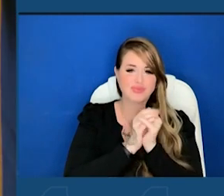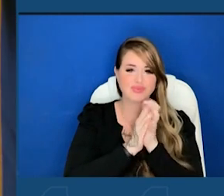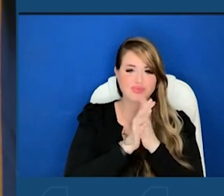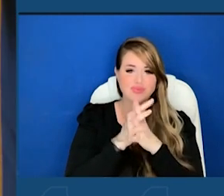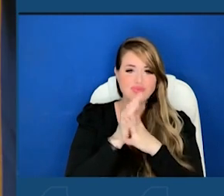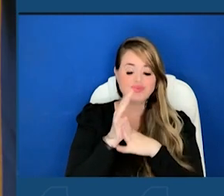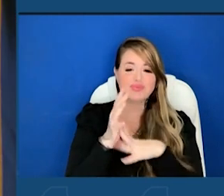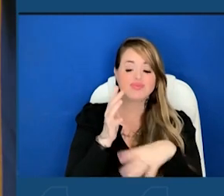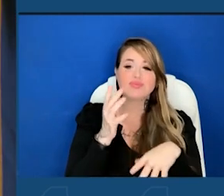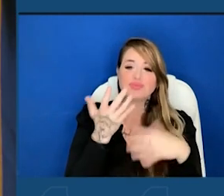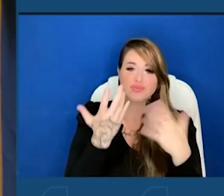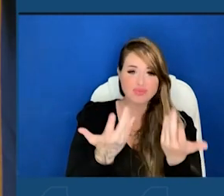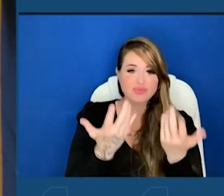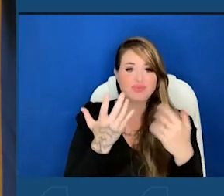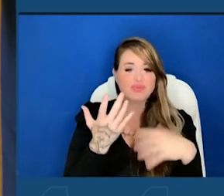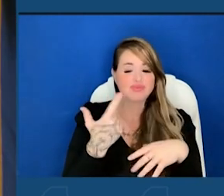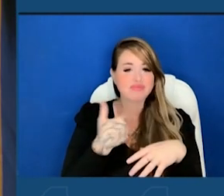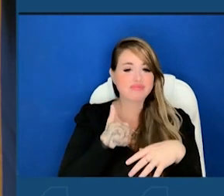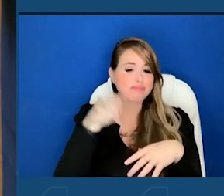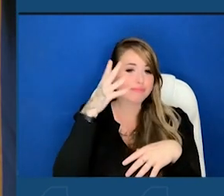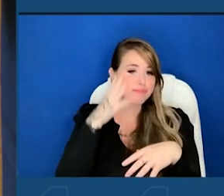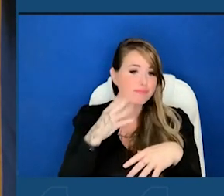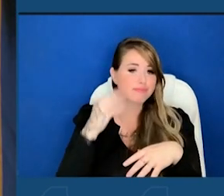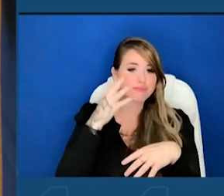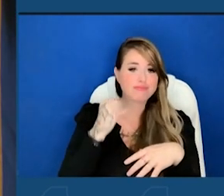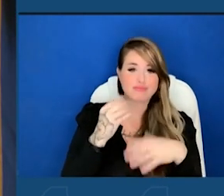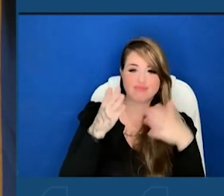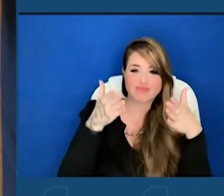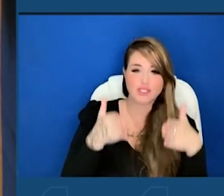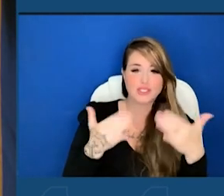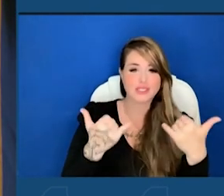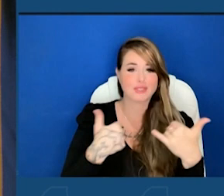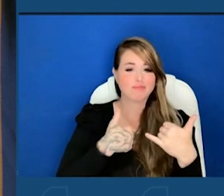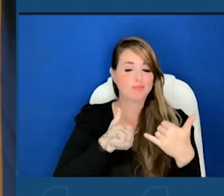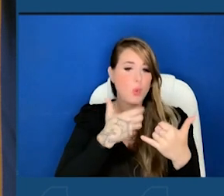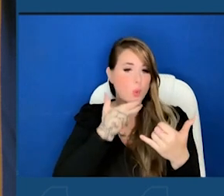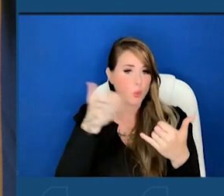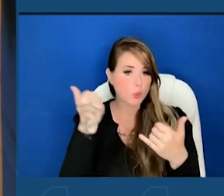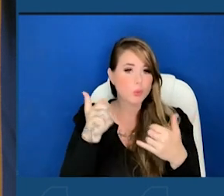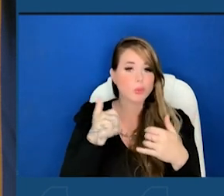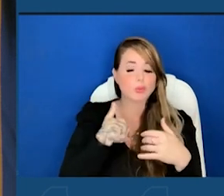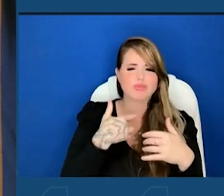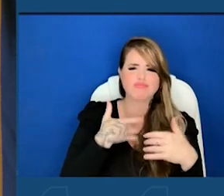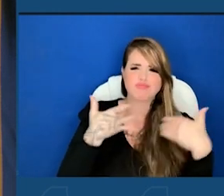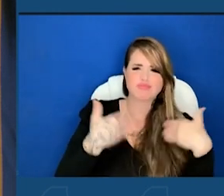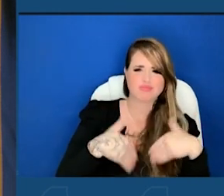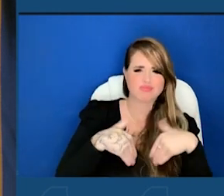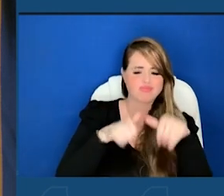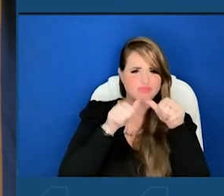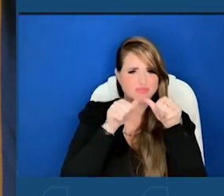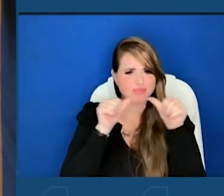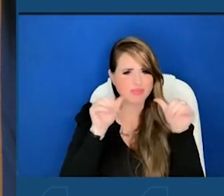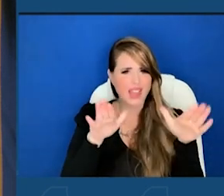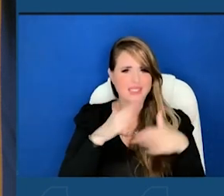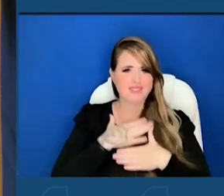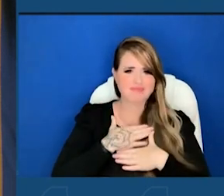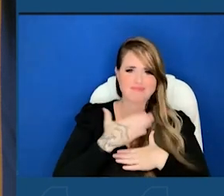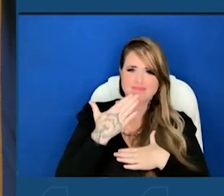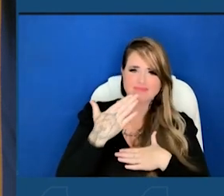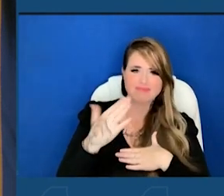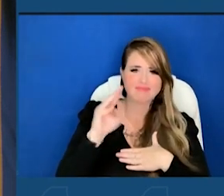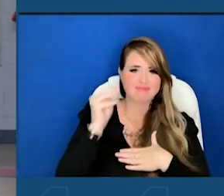as a seasoned person in age now, I feel blessed. Thank you, Mayor